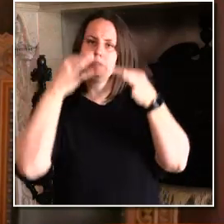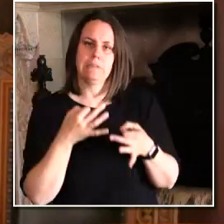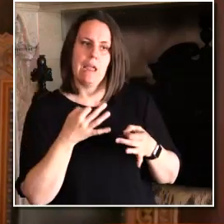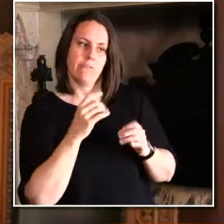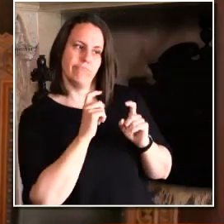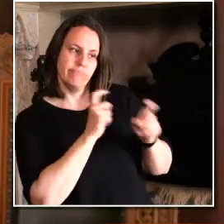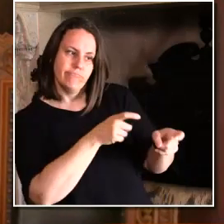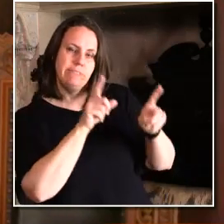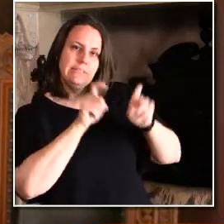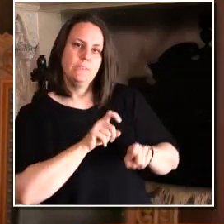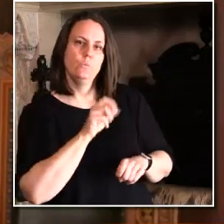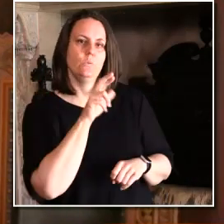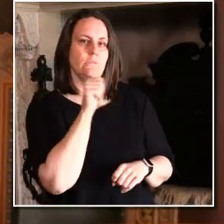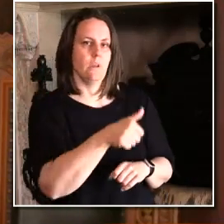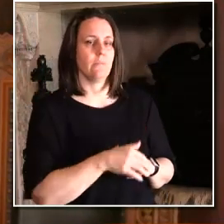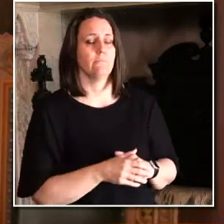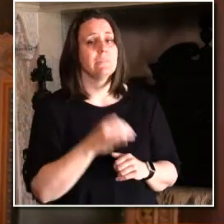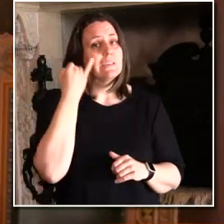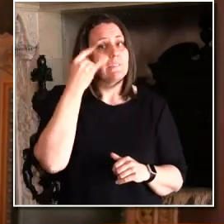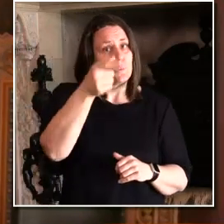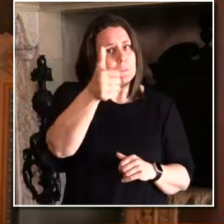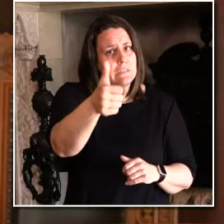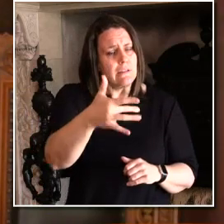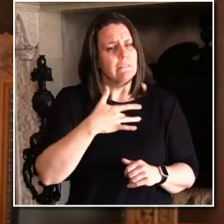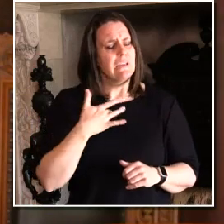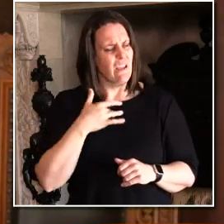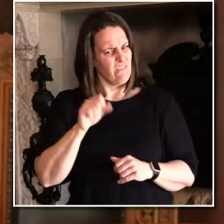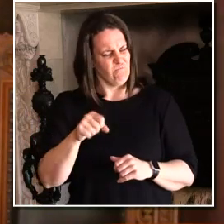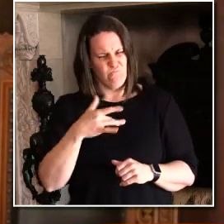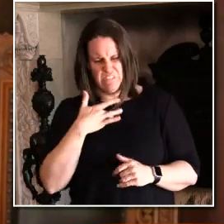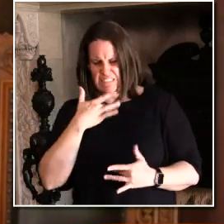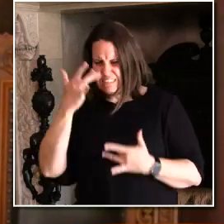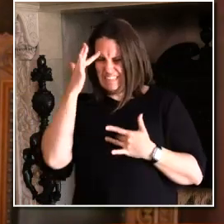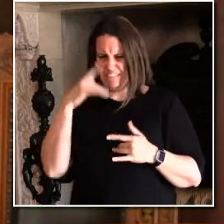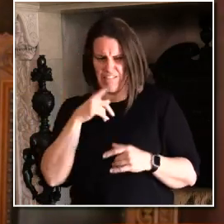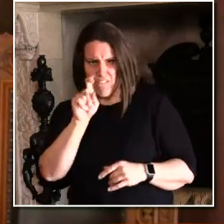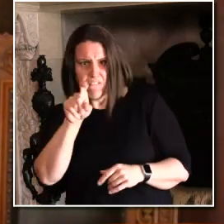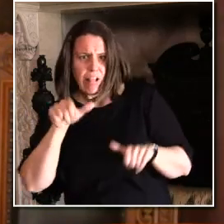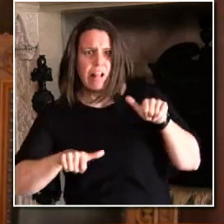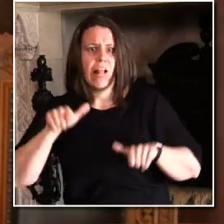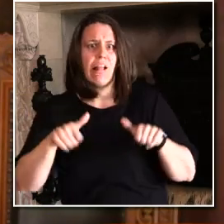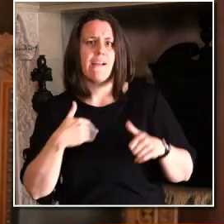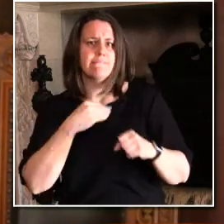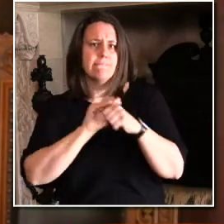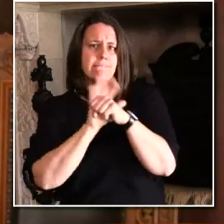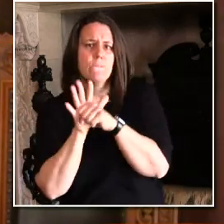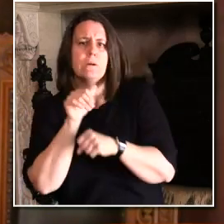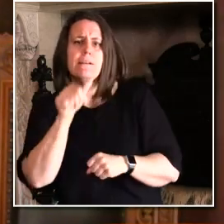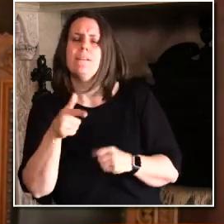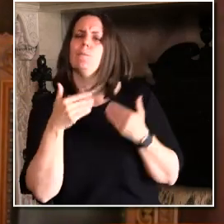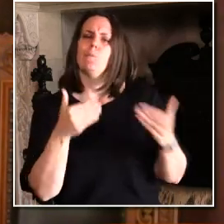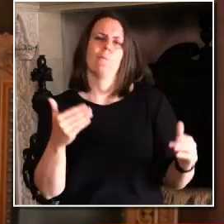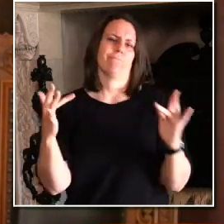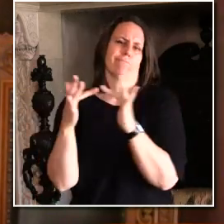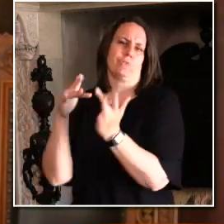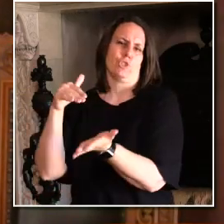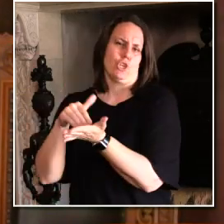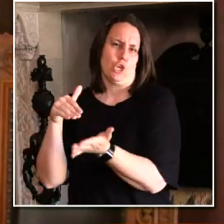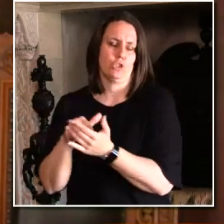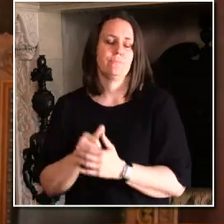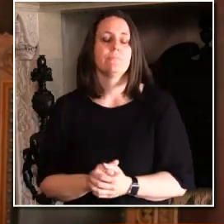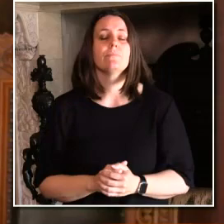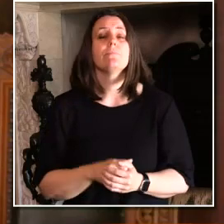good idea. So once we have someone who's tested positive, again, that's sort of the starting point of the whole investigation, and we identify